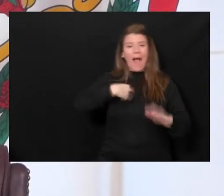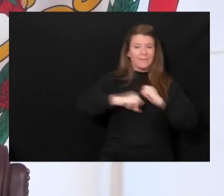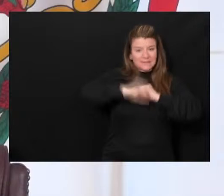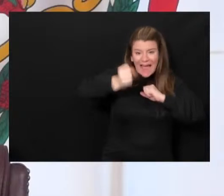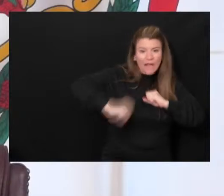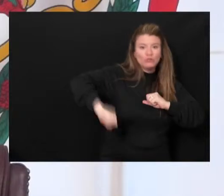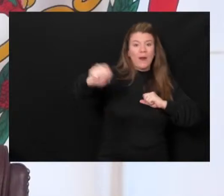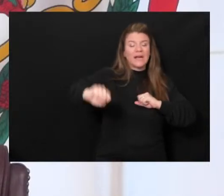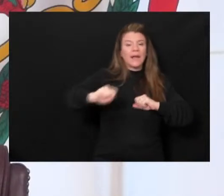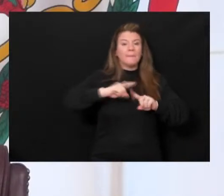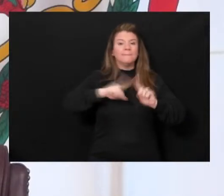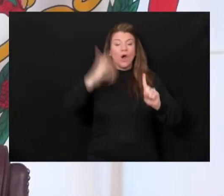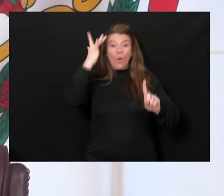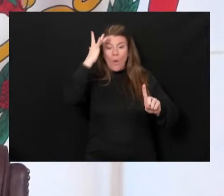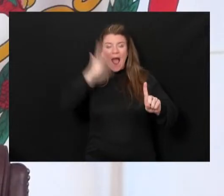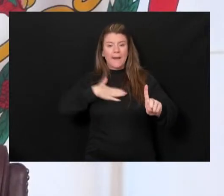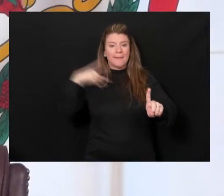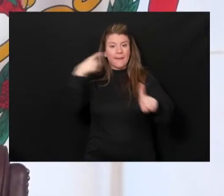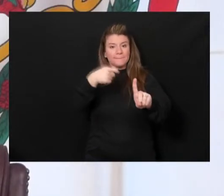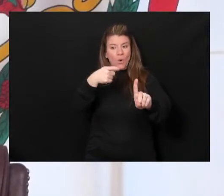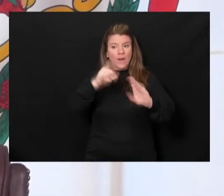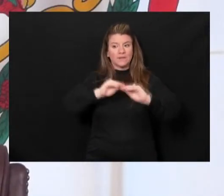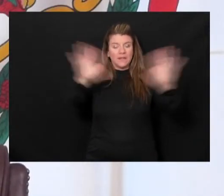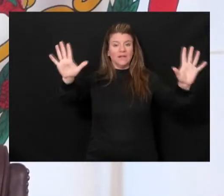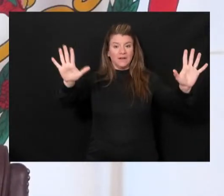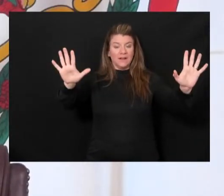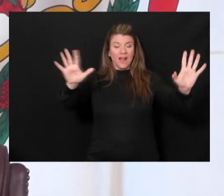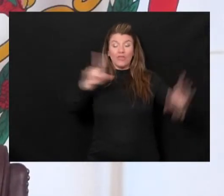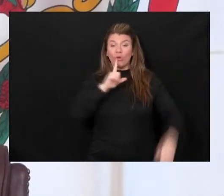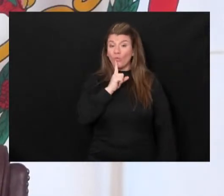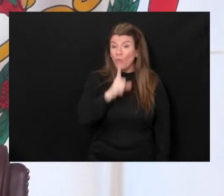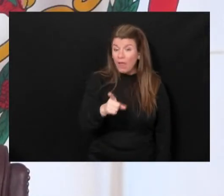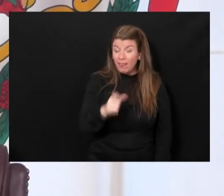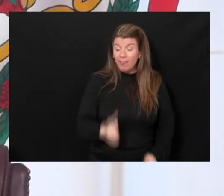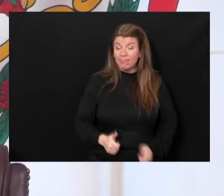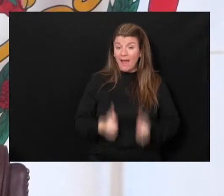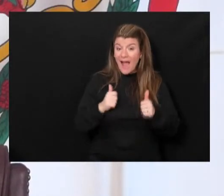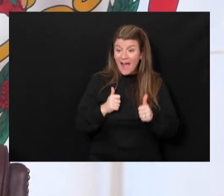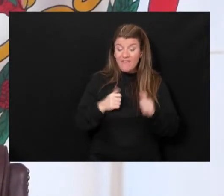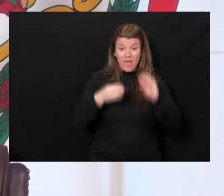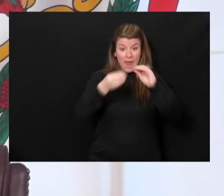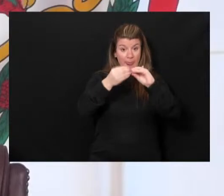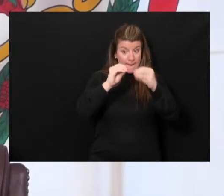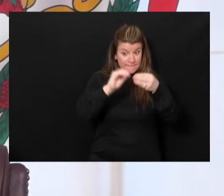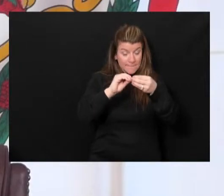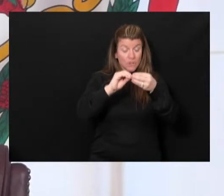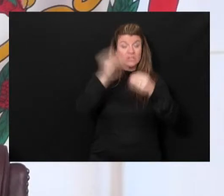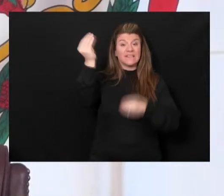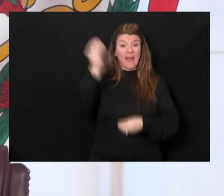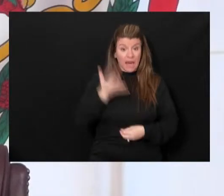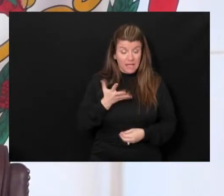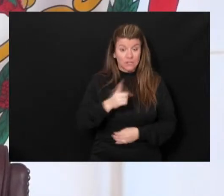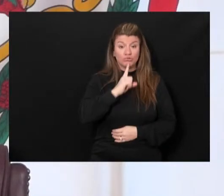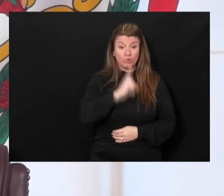point. The reality is just this: the numbers do tell us the truth, don't they?